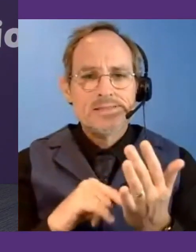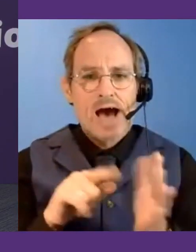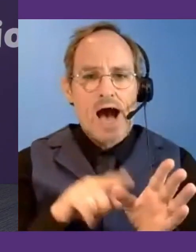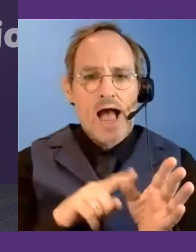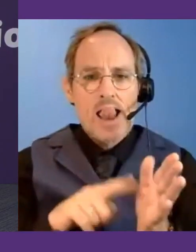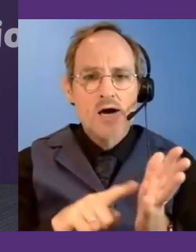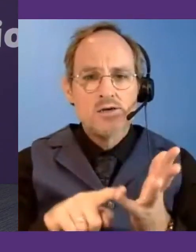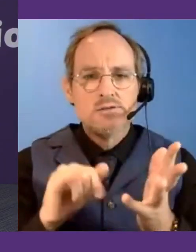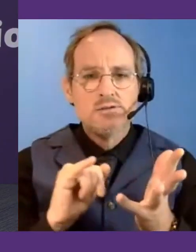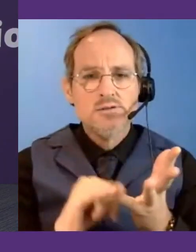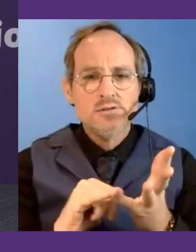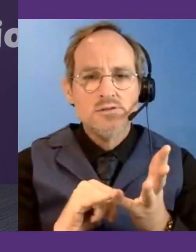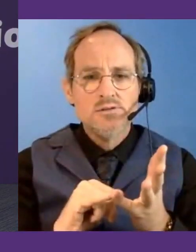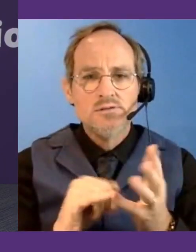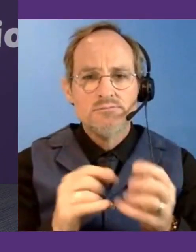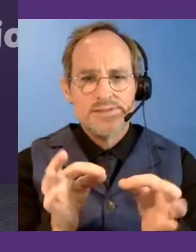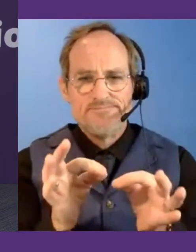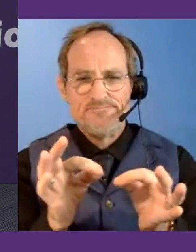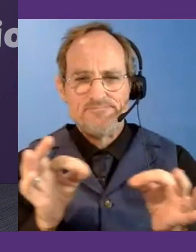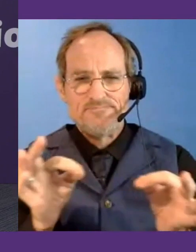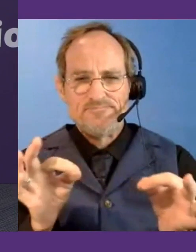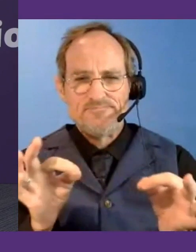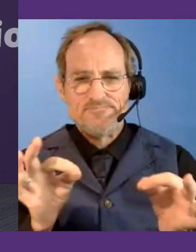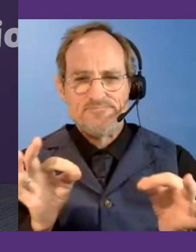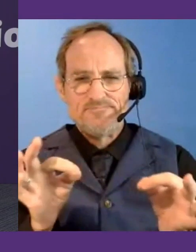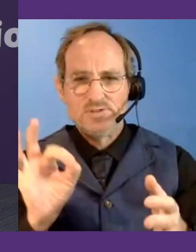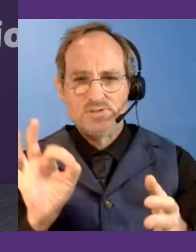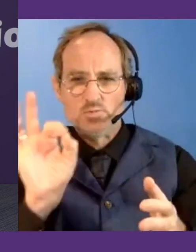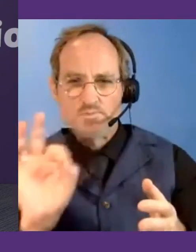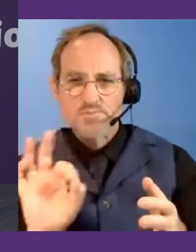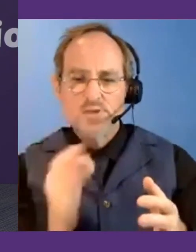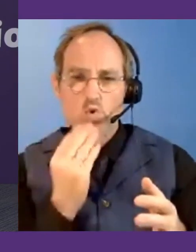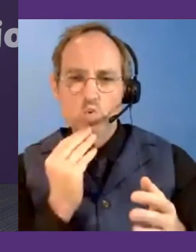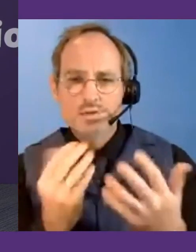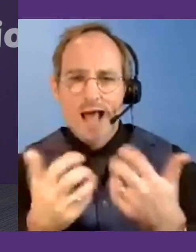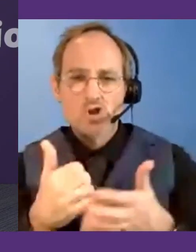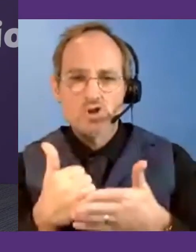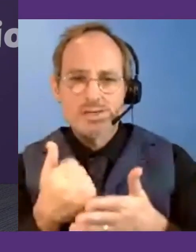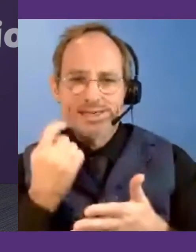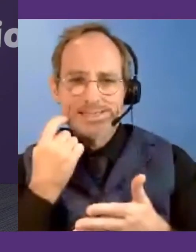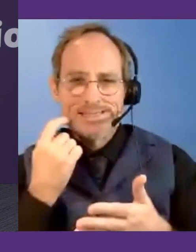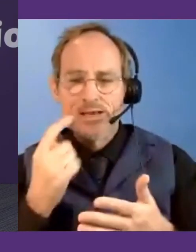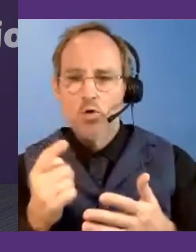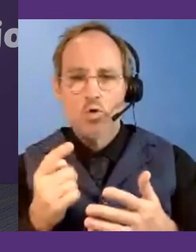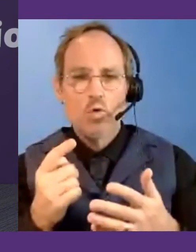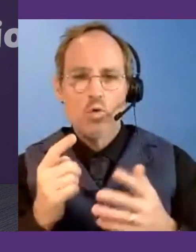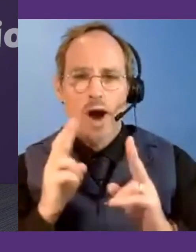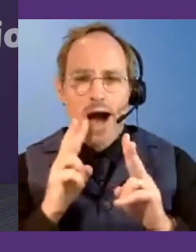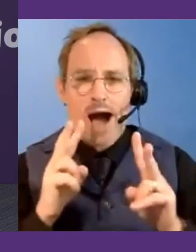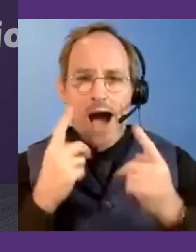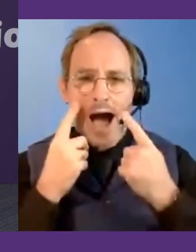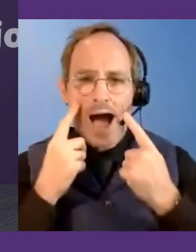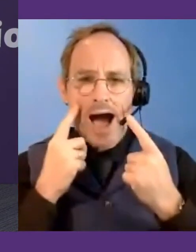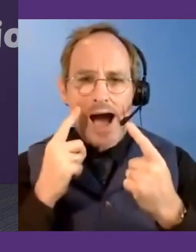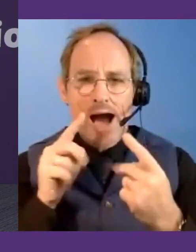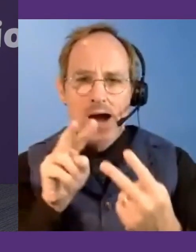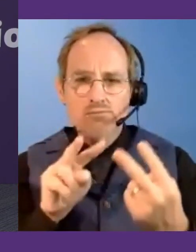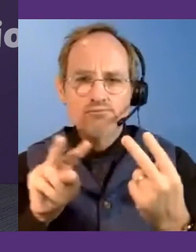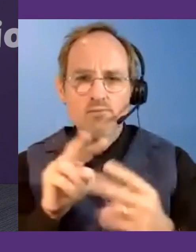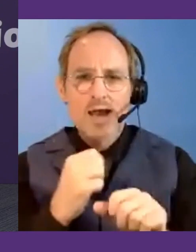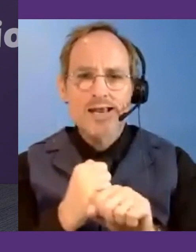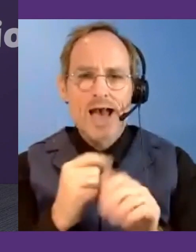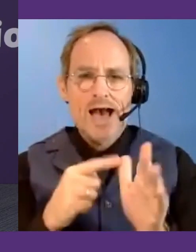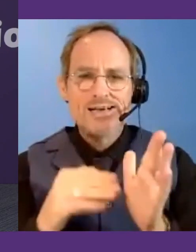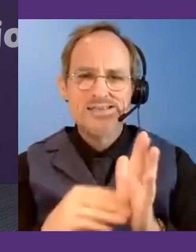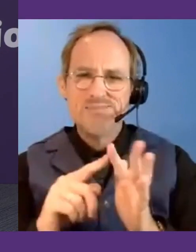to use the technology more easily, to eye gaze, all sorts of add-ons that